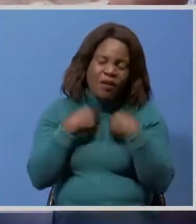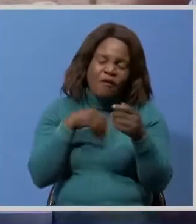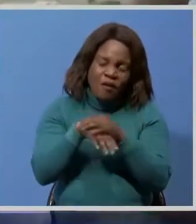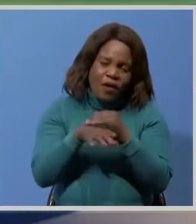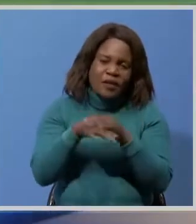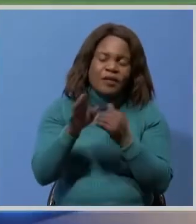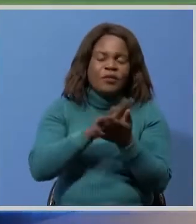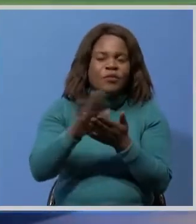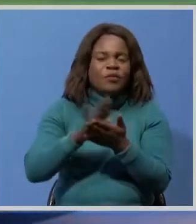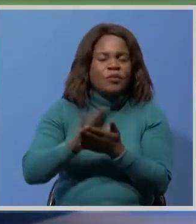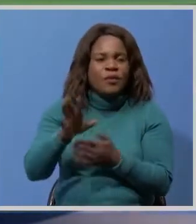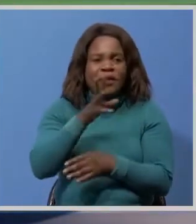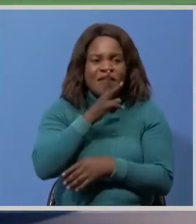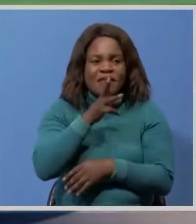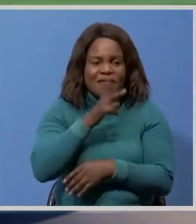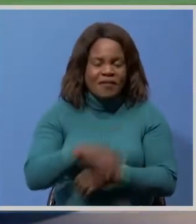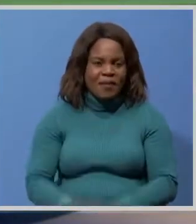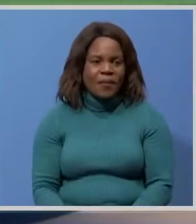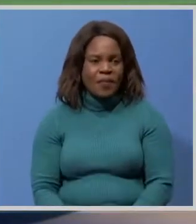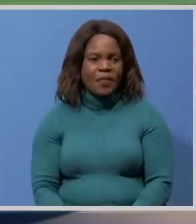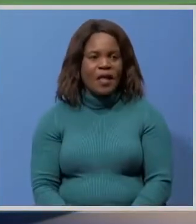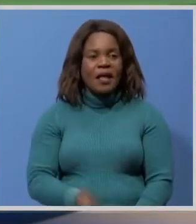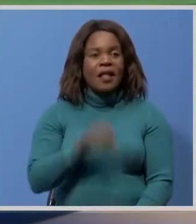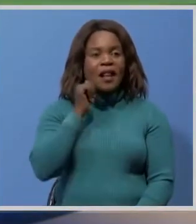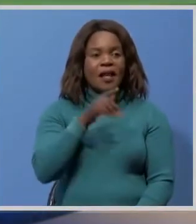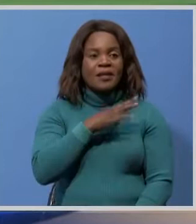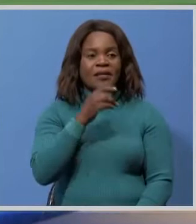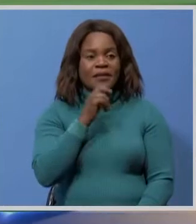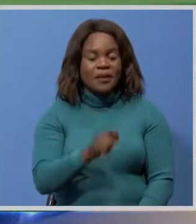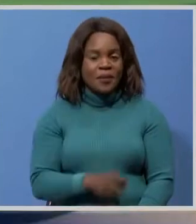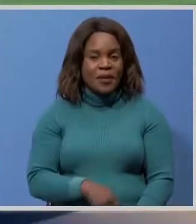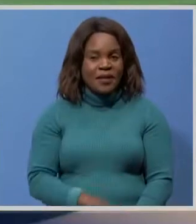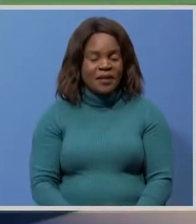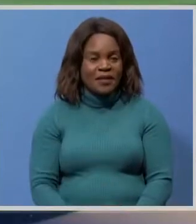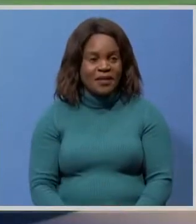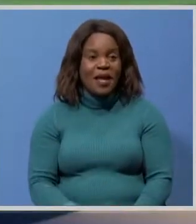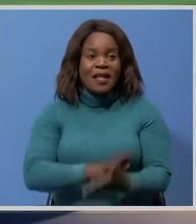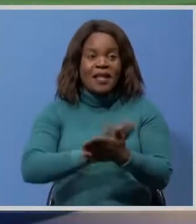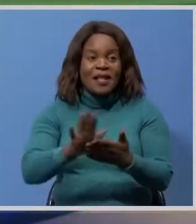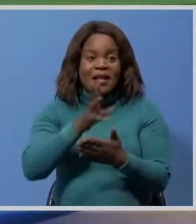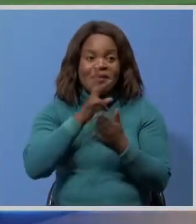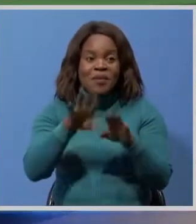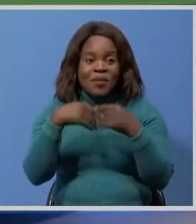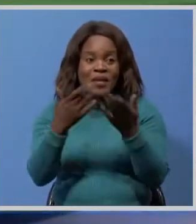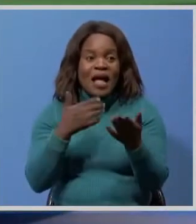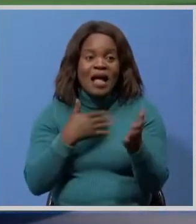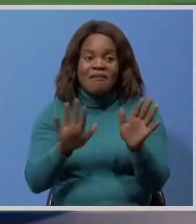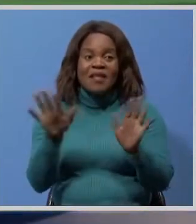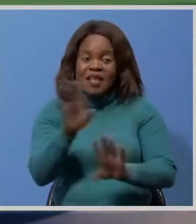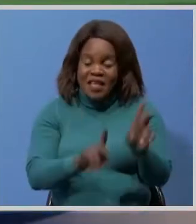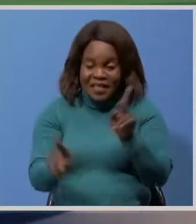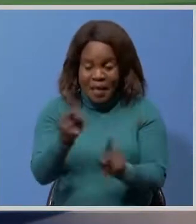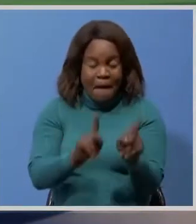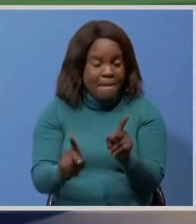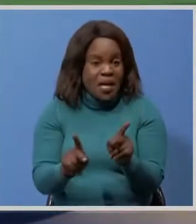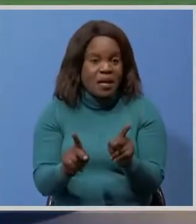water. Ladies and gentlemen, clean water supply to our people and